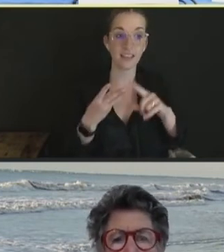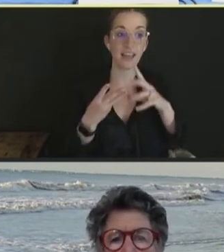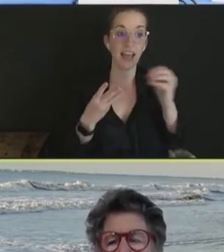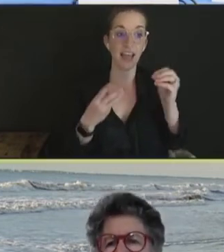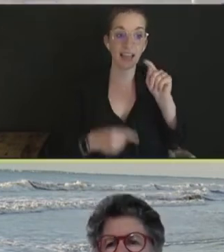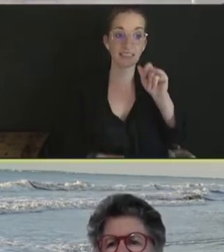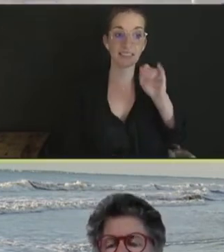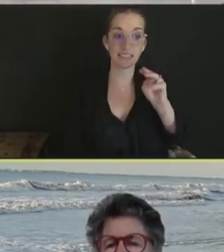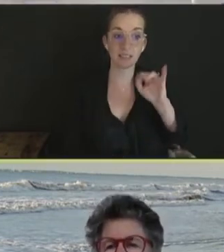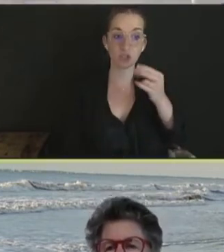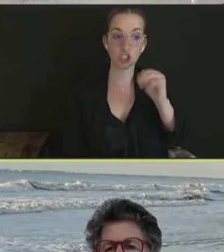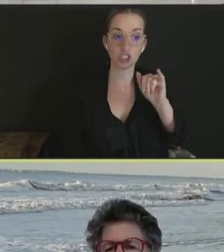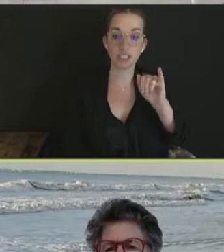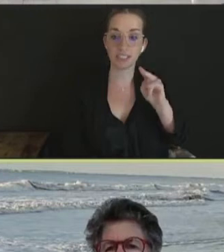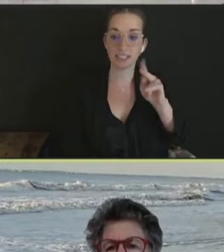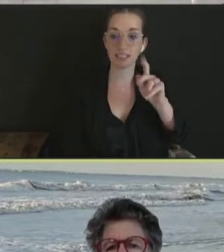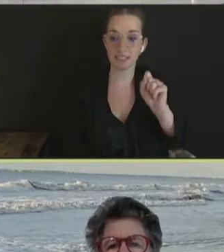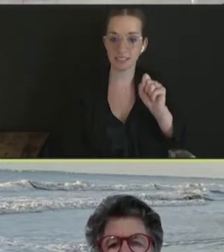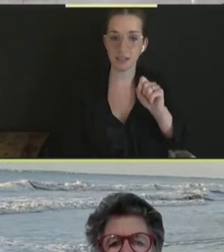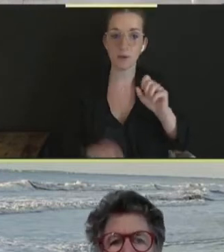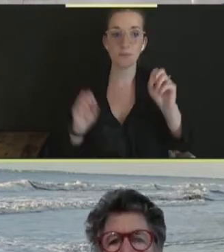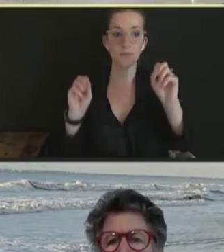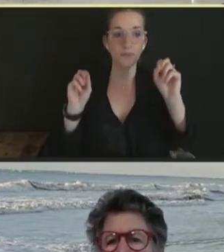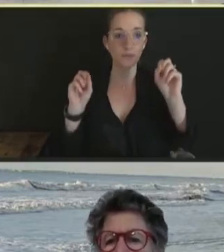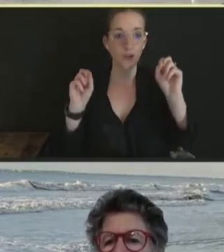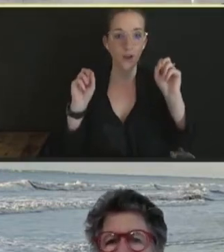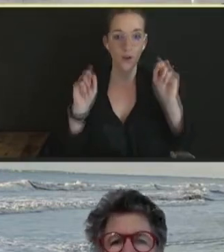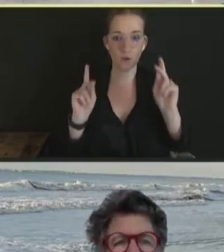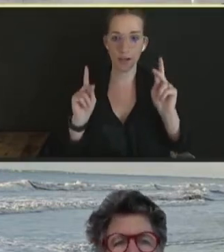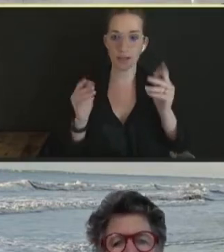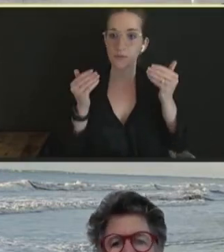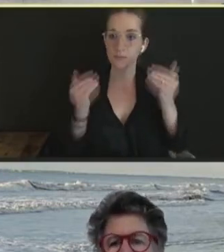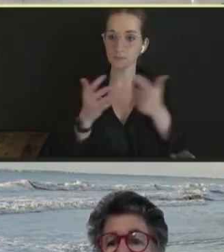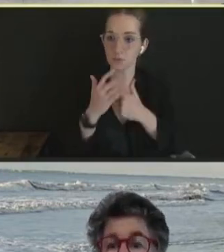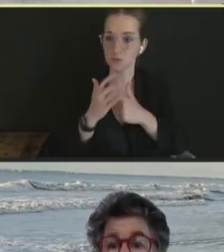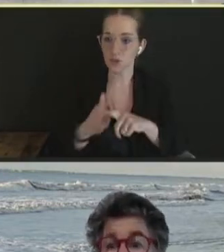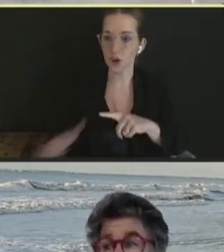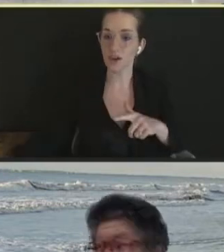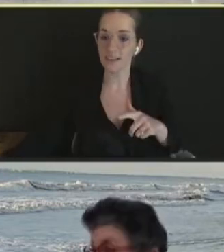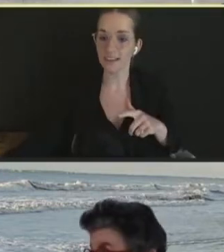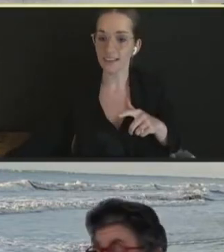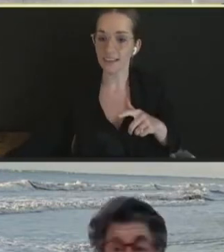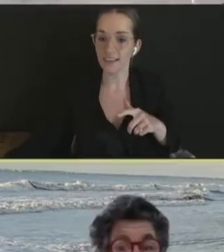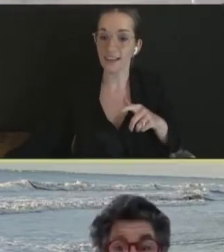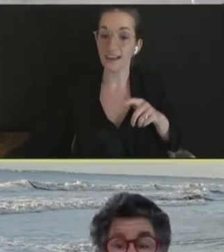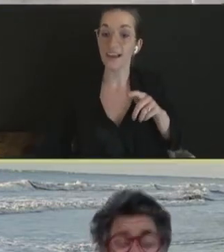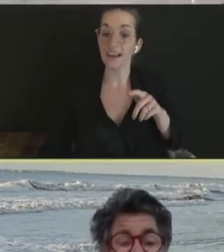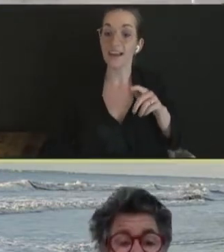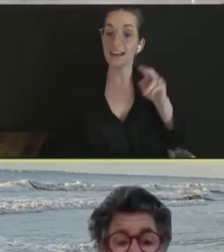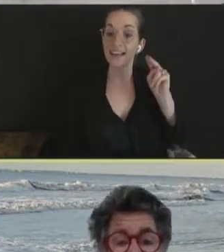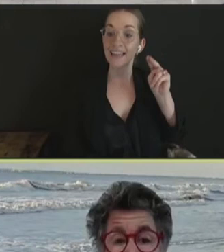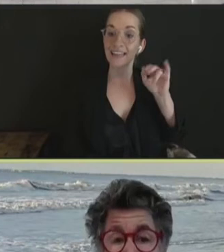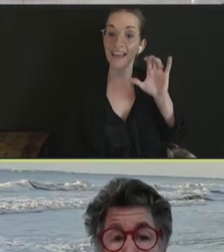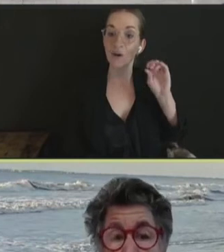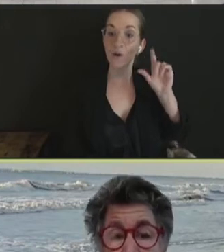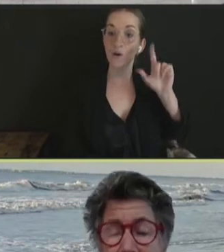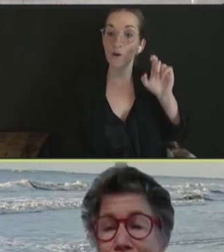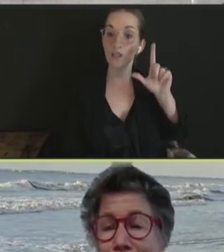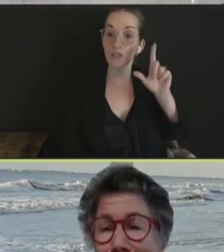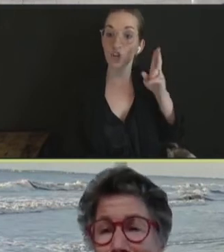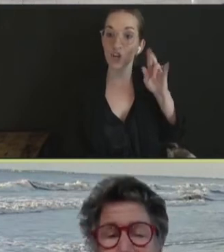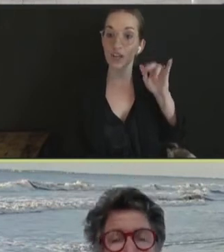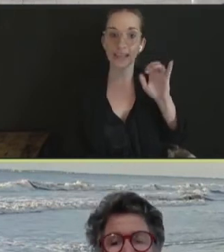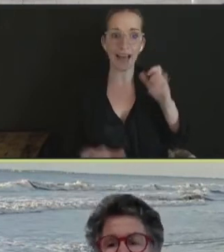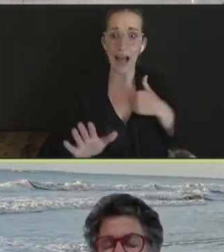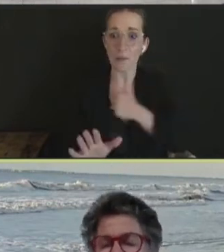I am on. Yes, thank you. You have the floor. Thank you. I'm going to apologize in advance. There's a repair person at my house, and I hope